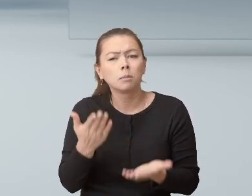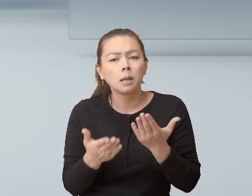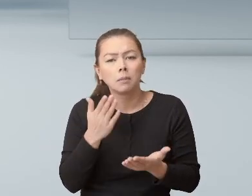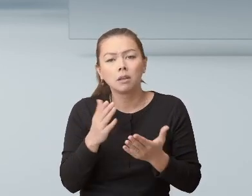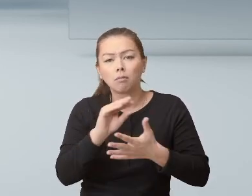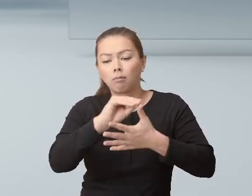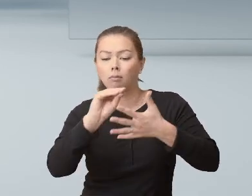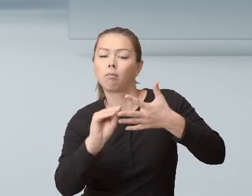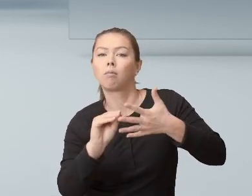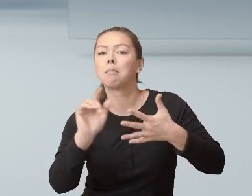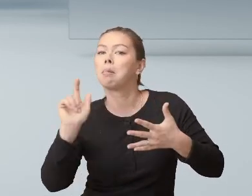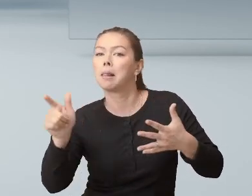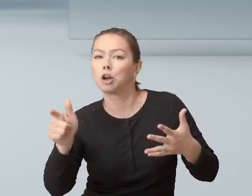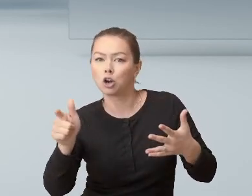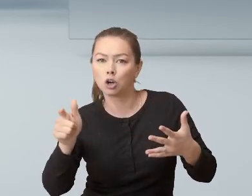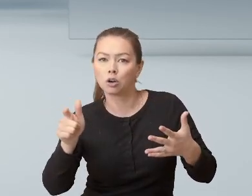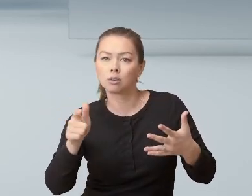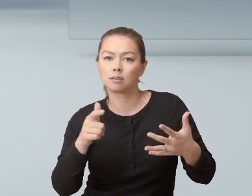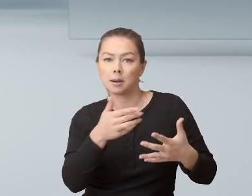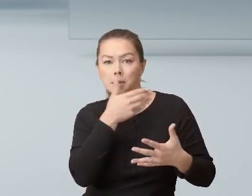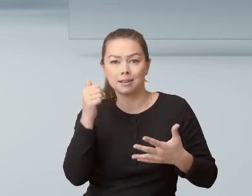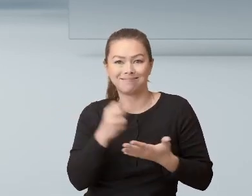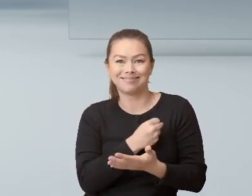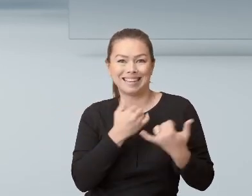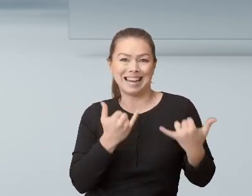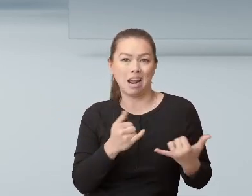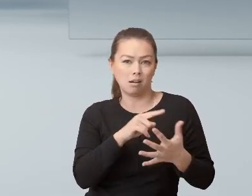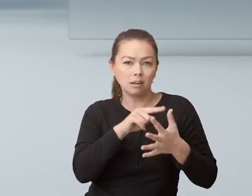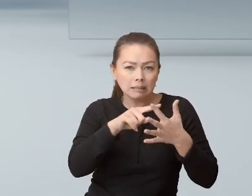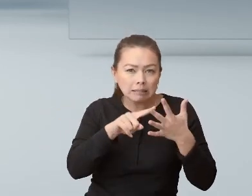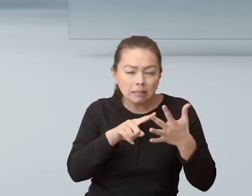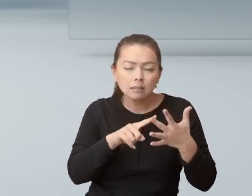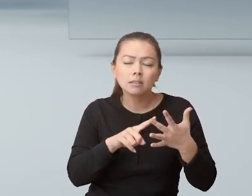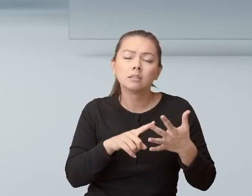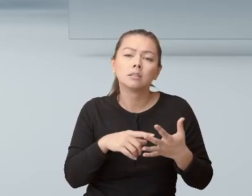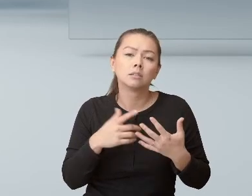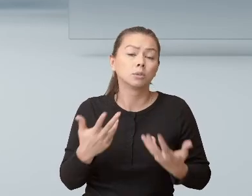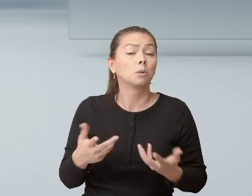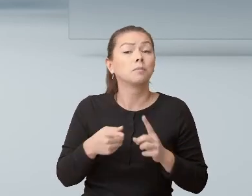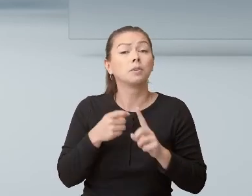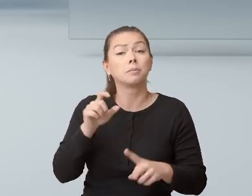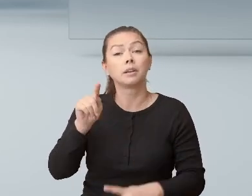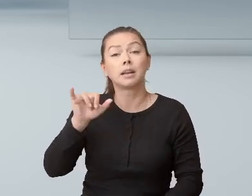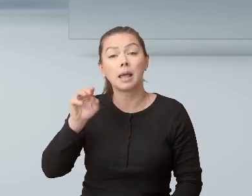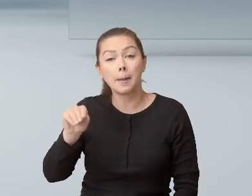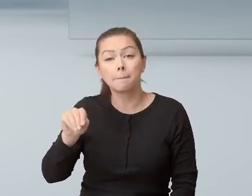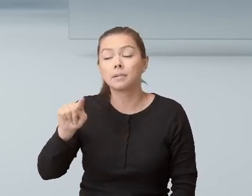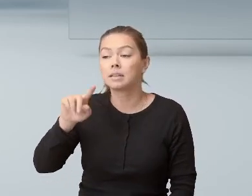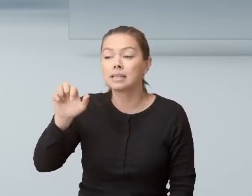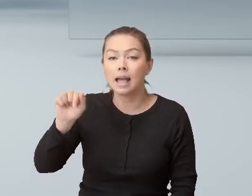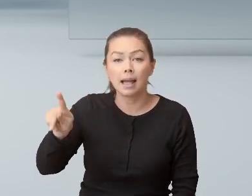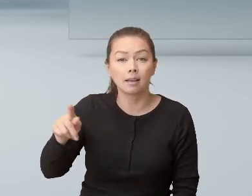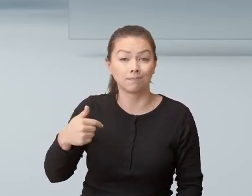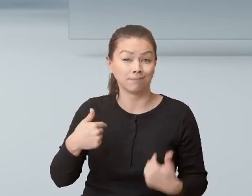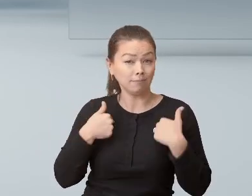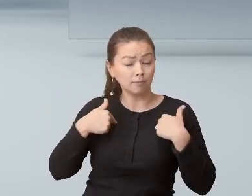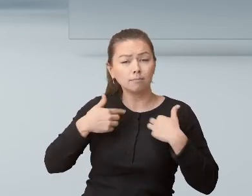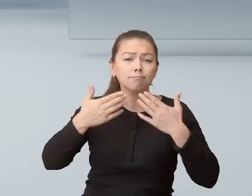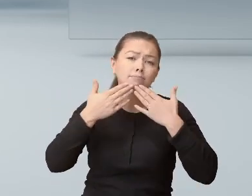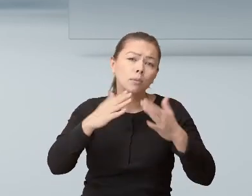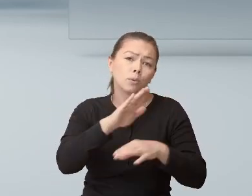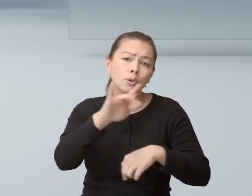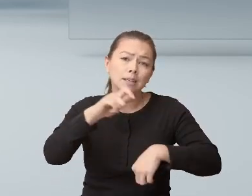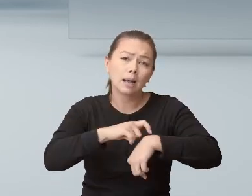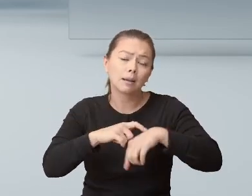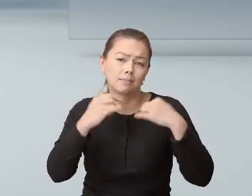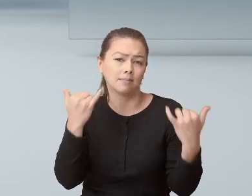it might help you now, sooner than later. So for Tim and Zach and myself, we wanted to really thank you for your